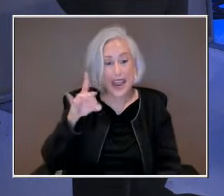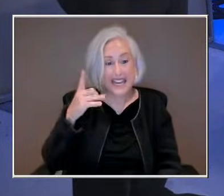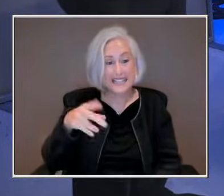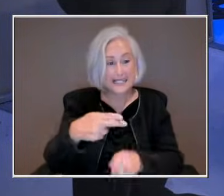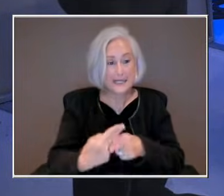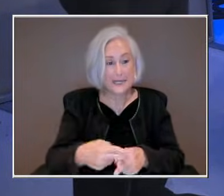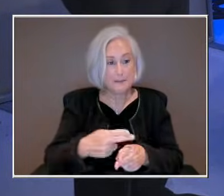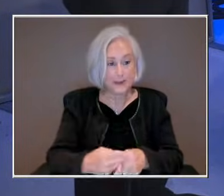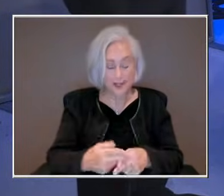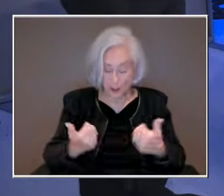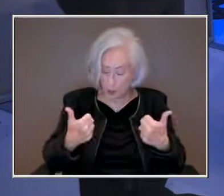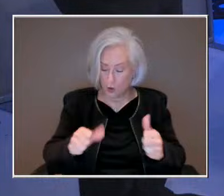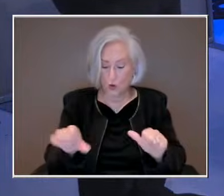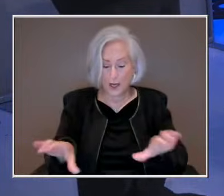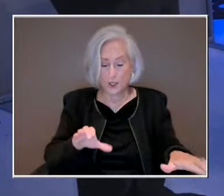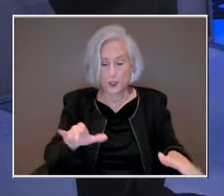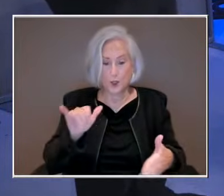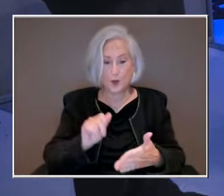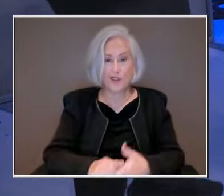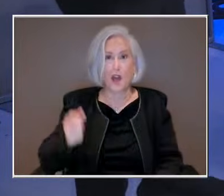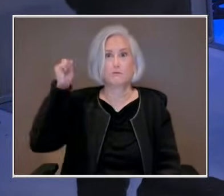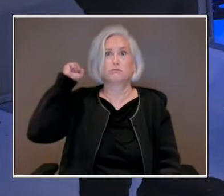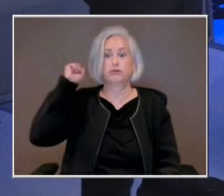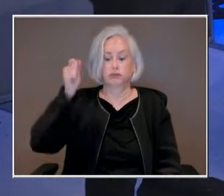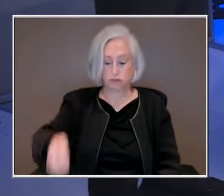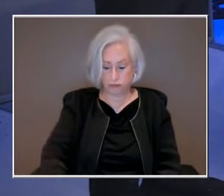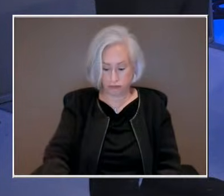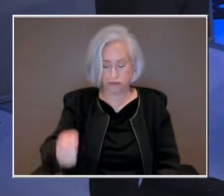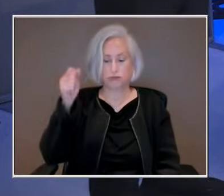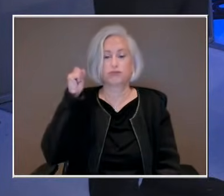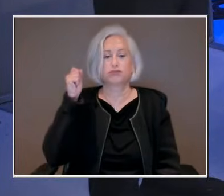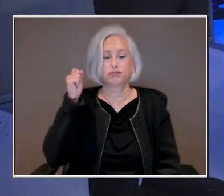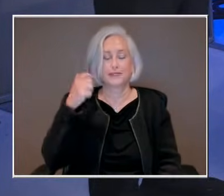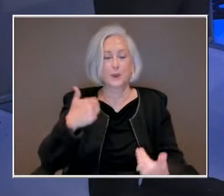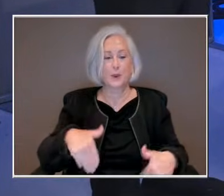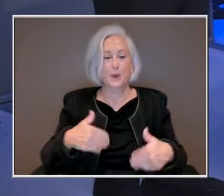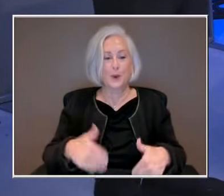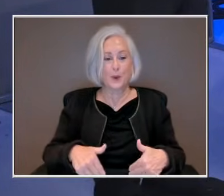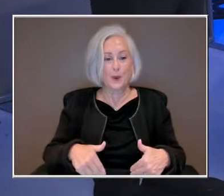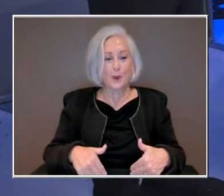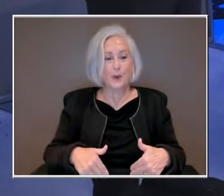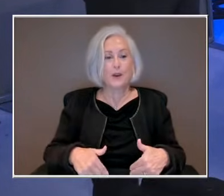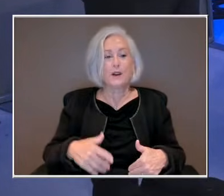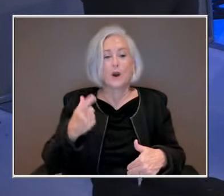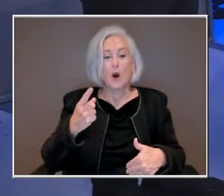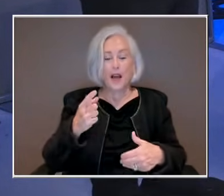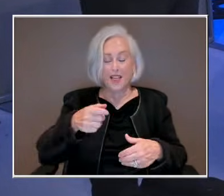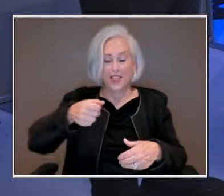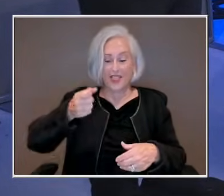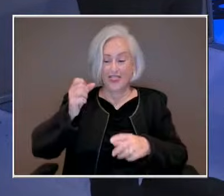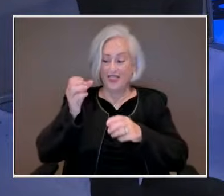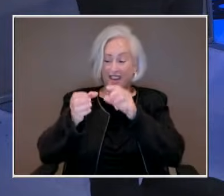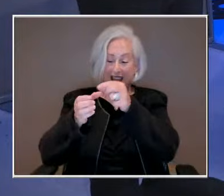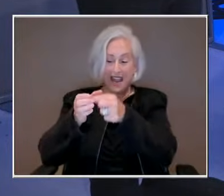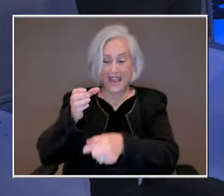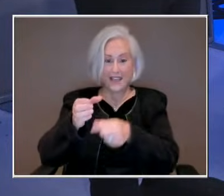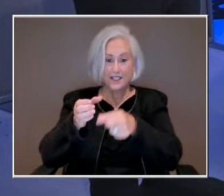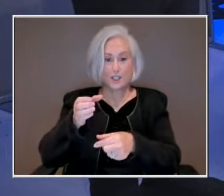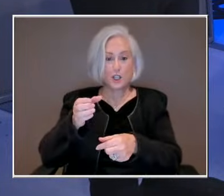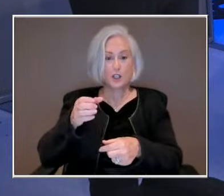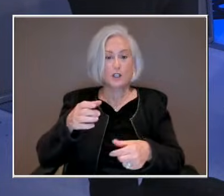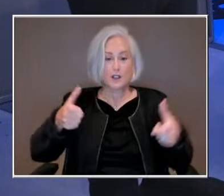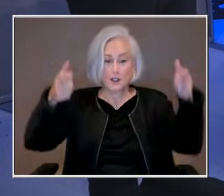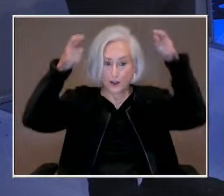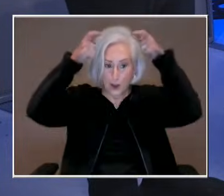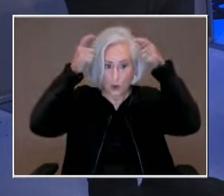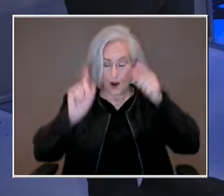that with one hand, right? That's a good it'd be hard. workout. Good workout. There's a crown on one side of the handle, so that crown Got it. needs to be up, Got Okay. it. okay?